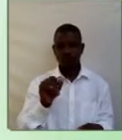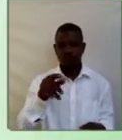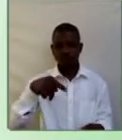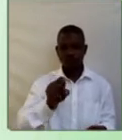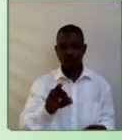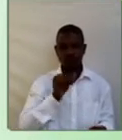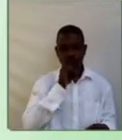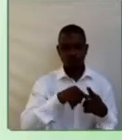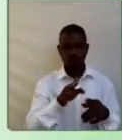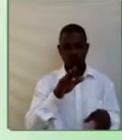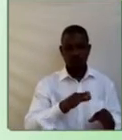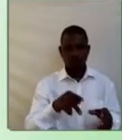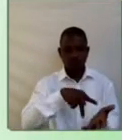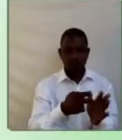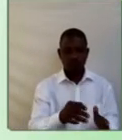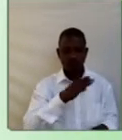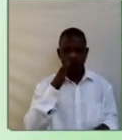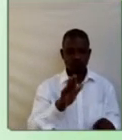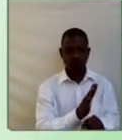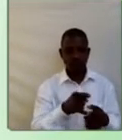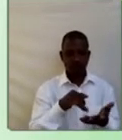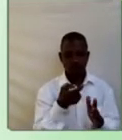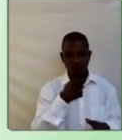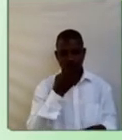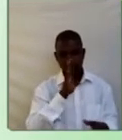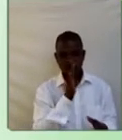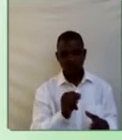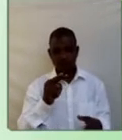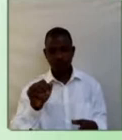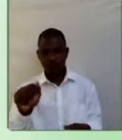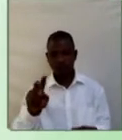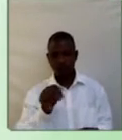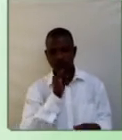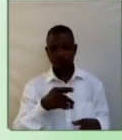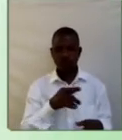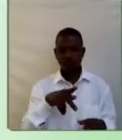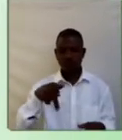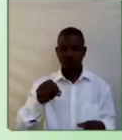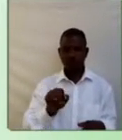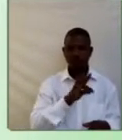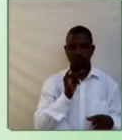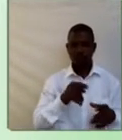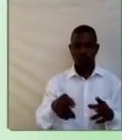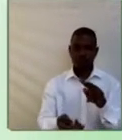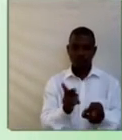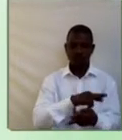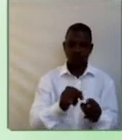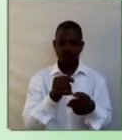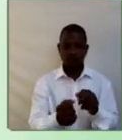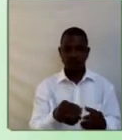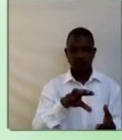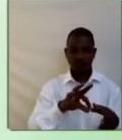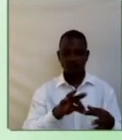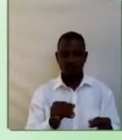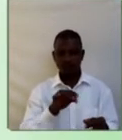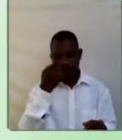meaningful, there has to be an antecedent which the pronoun replaces in the sentence.